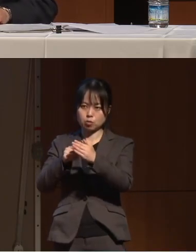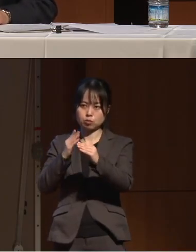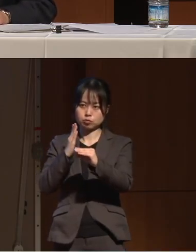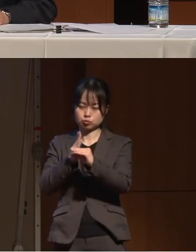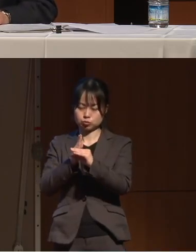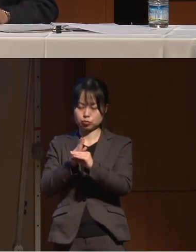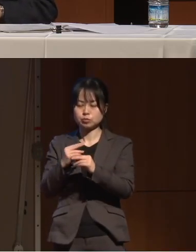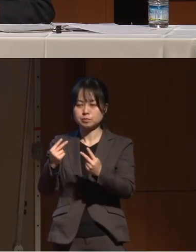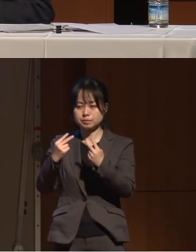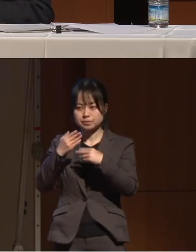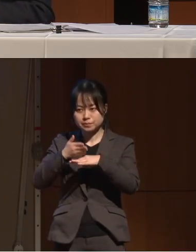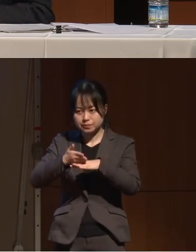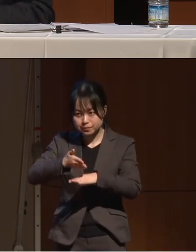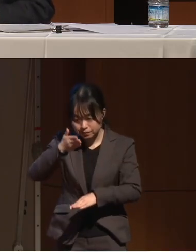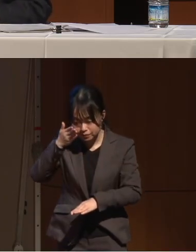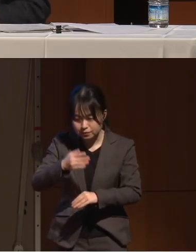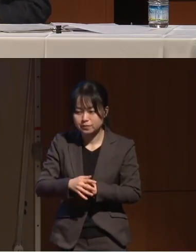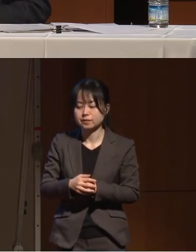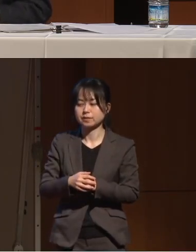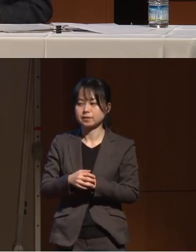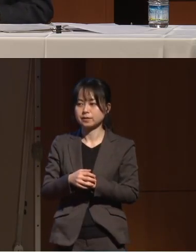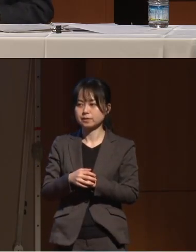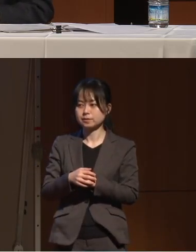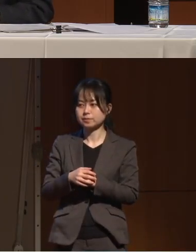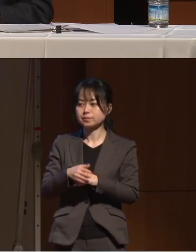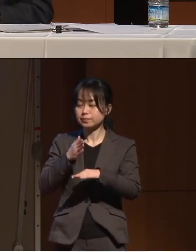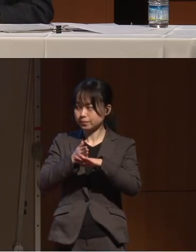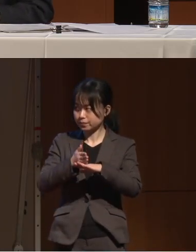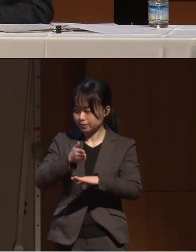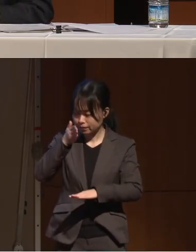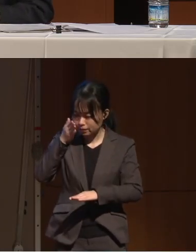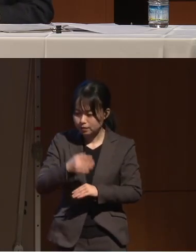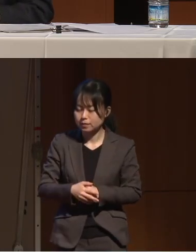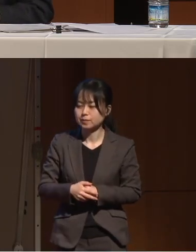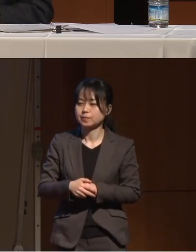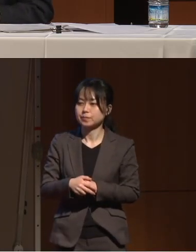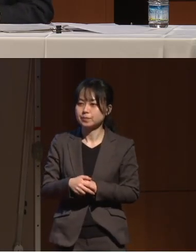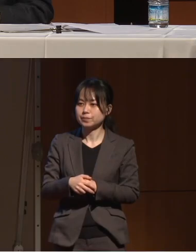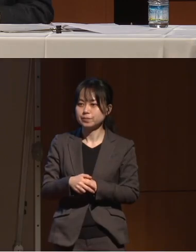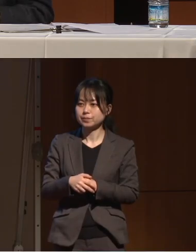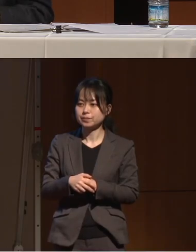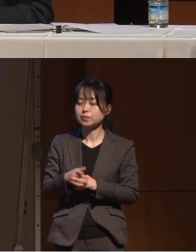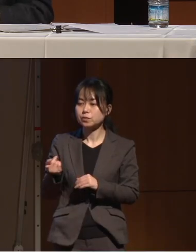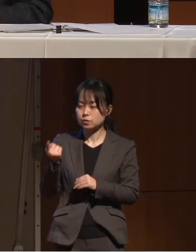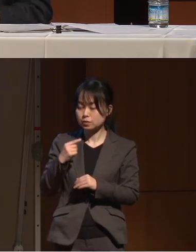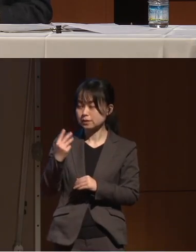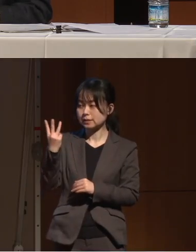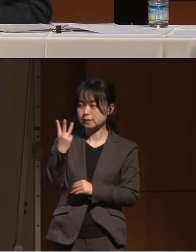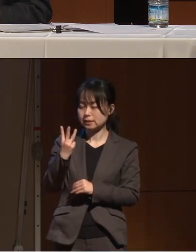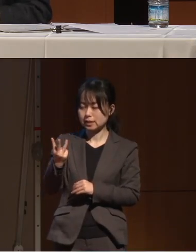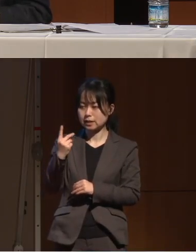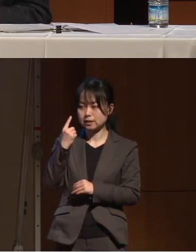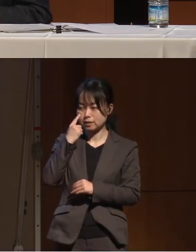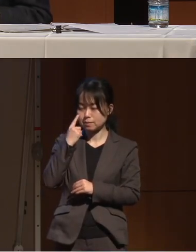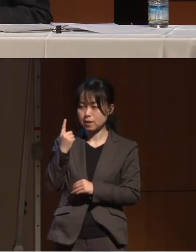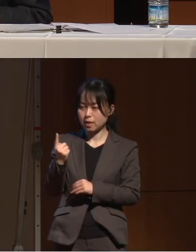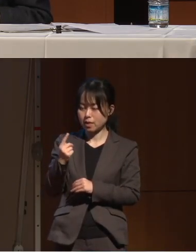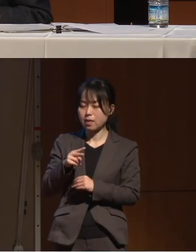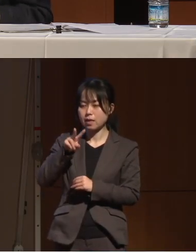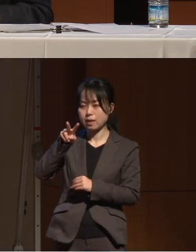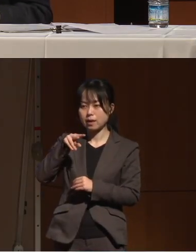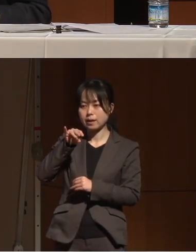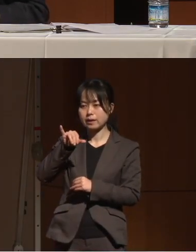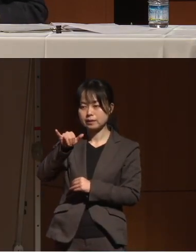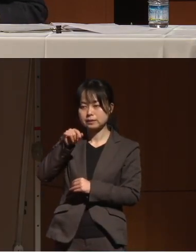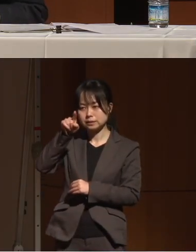Thank you very much for the important information. The third speaker is Dr. Richard Hatchett. Dr. Hatchett,